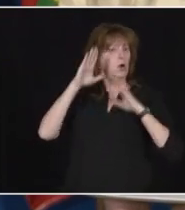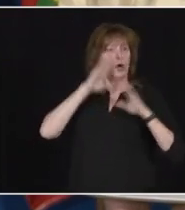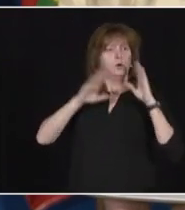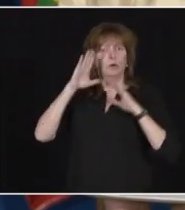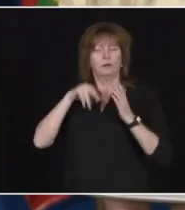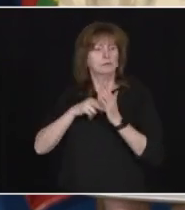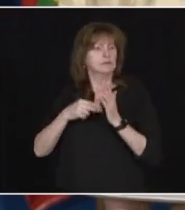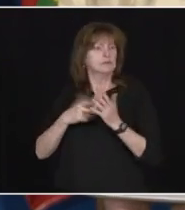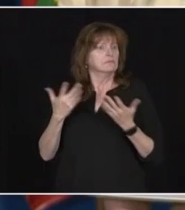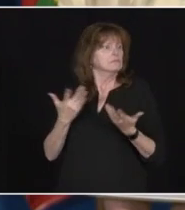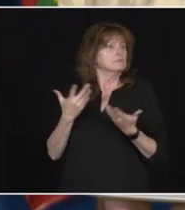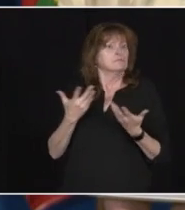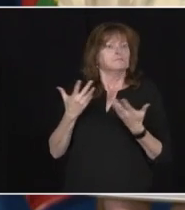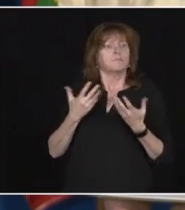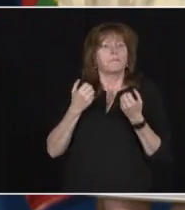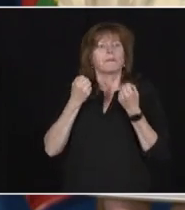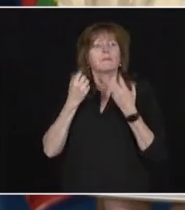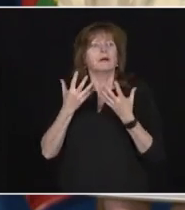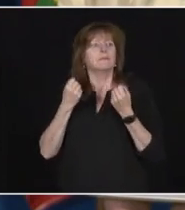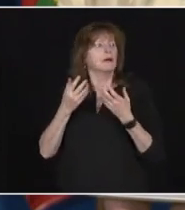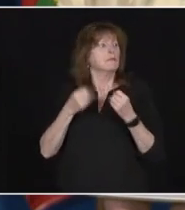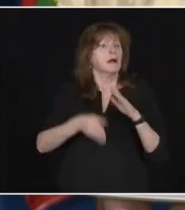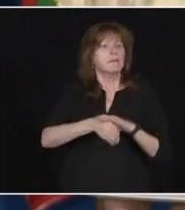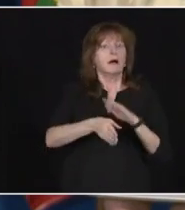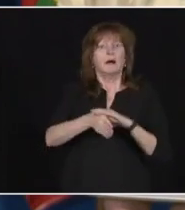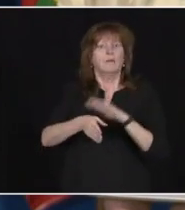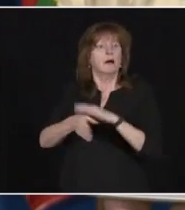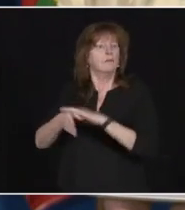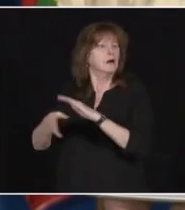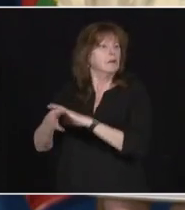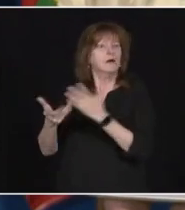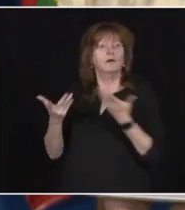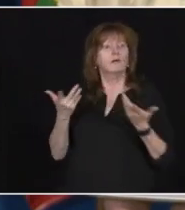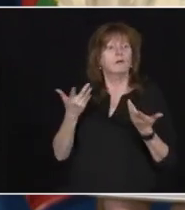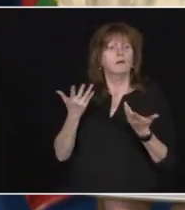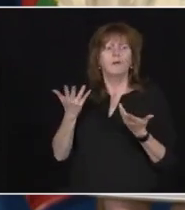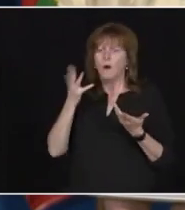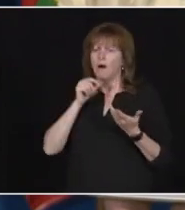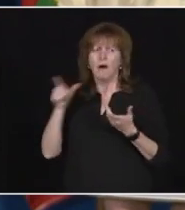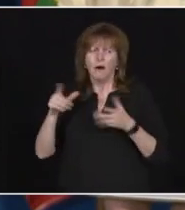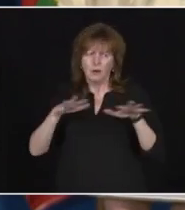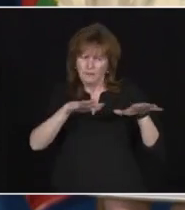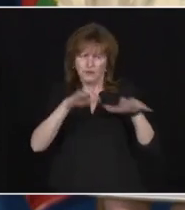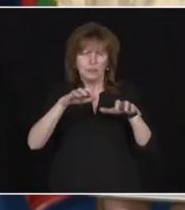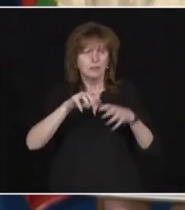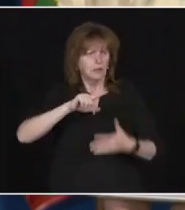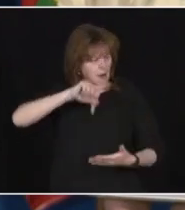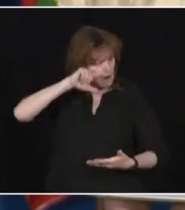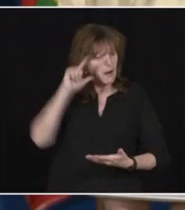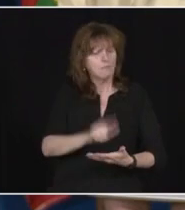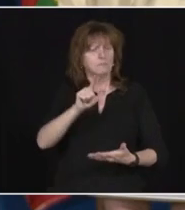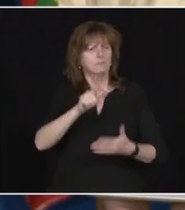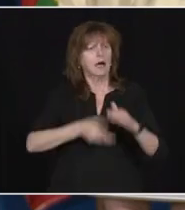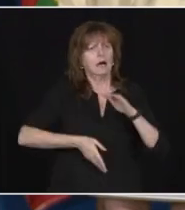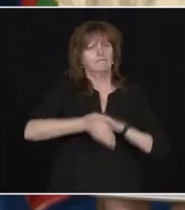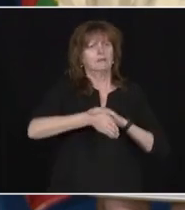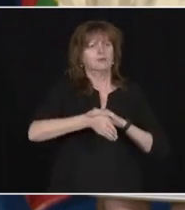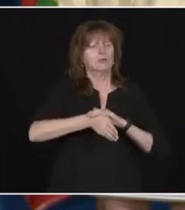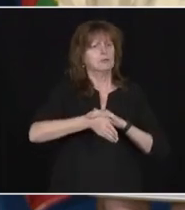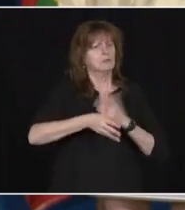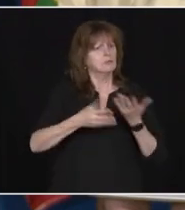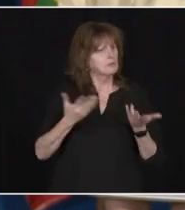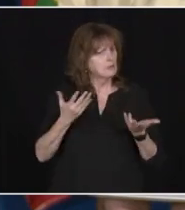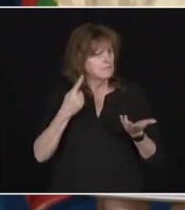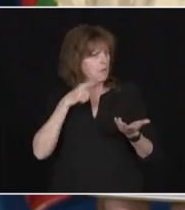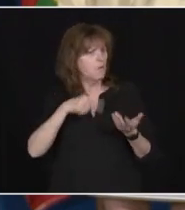amounts of evictions. Why haven't you put a moratorium on commercial evictions? New Brunswick, Nova Scotia